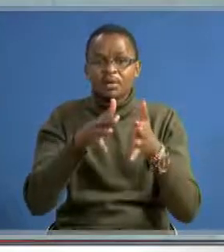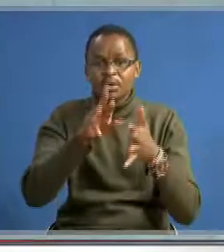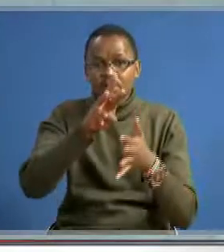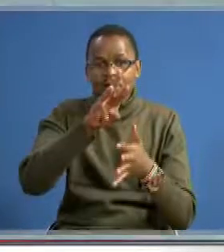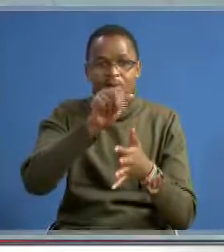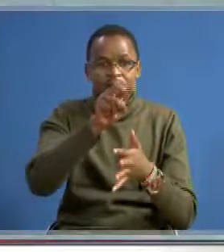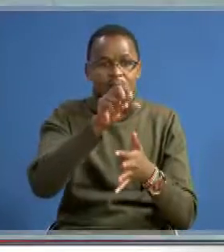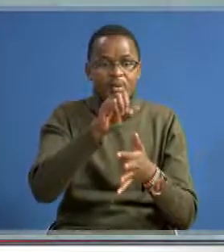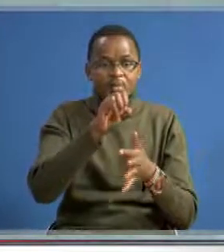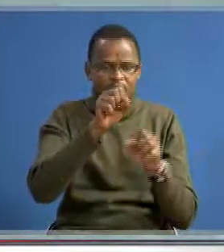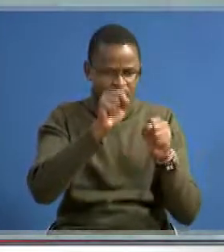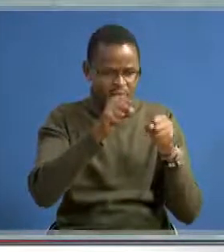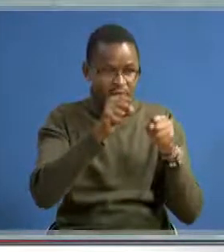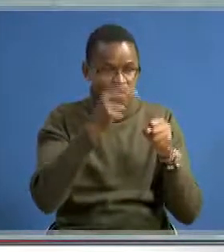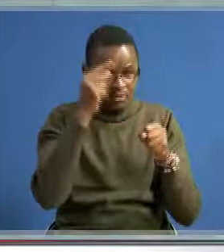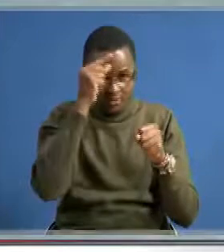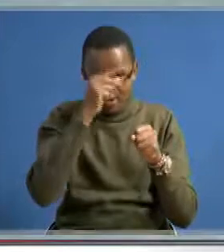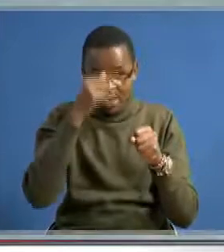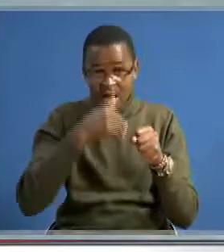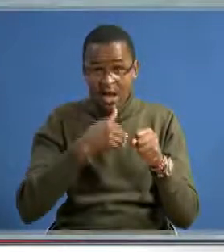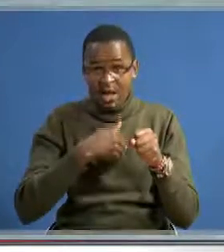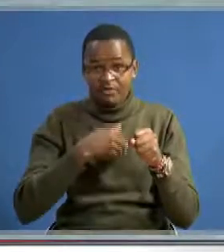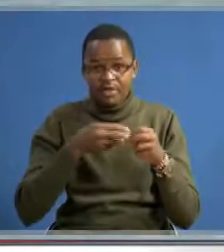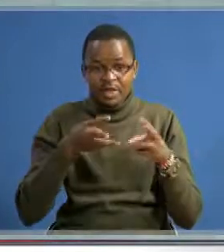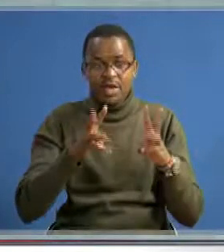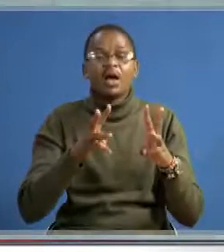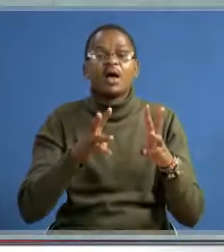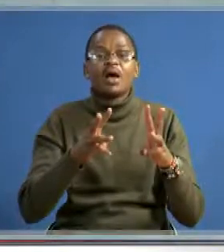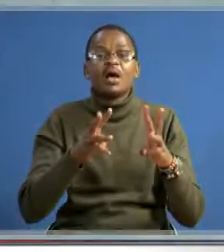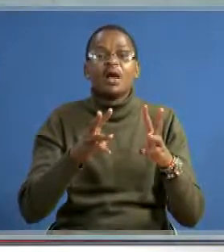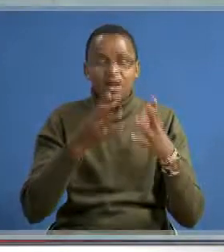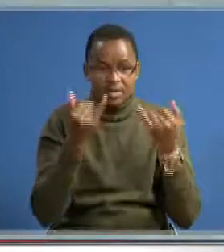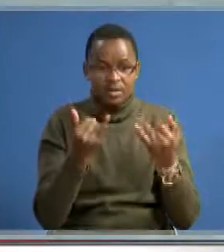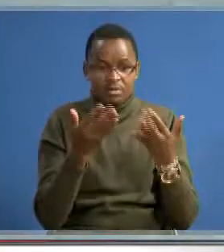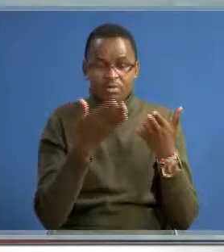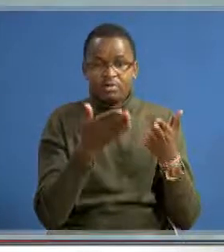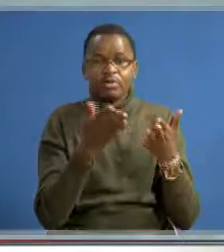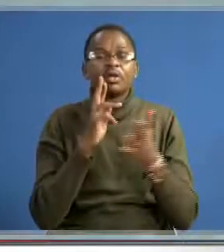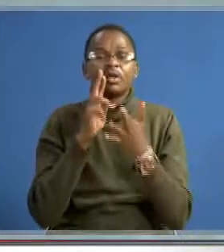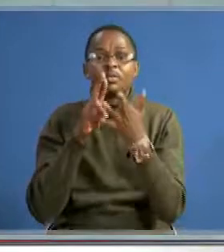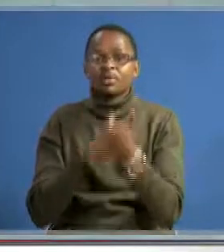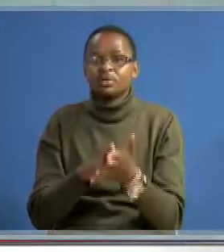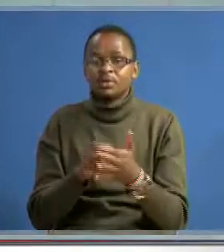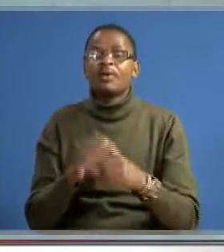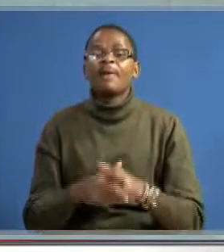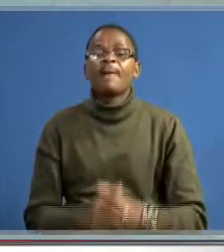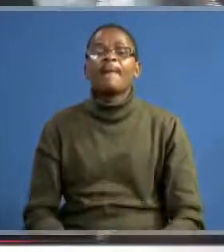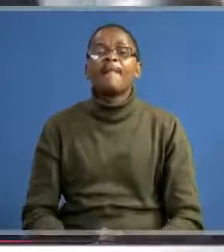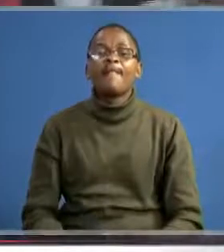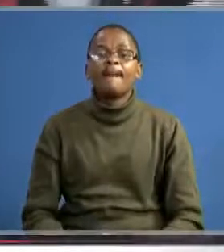dealt with the possibility of governors having their way and now brings us this report.